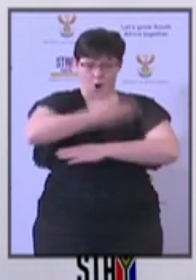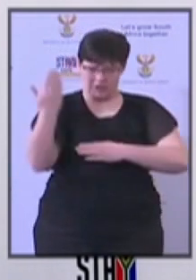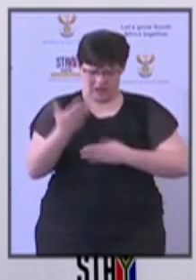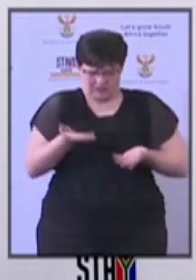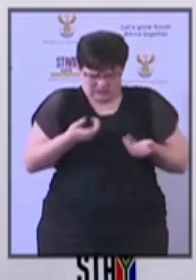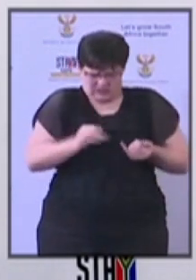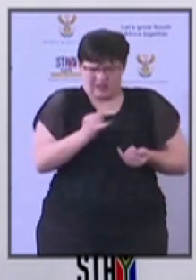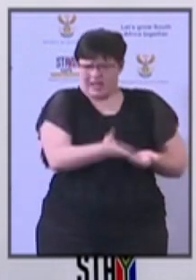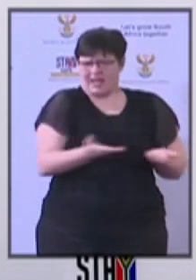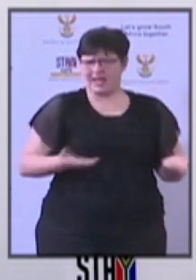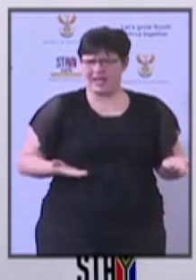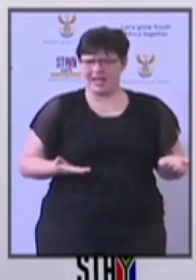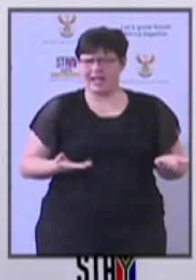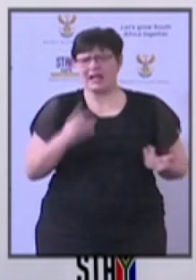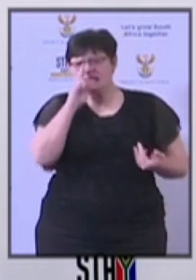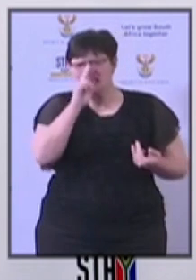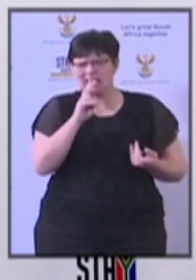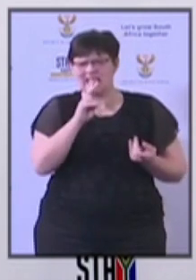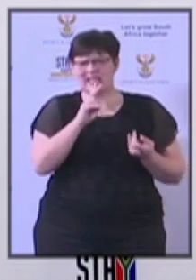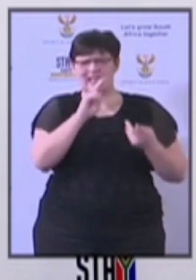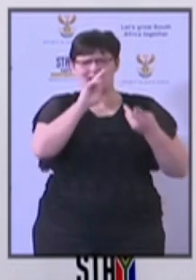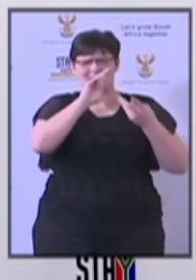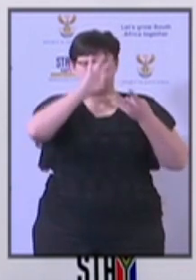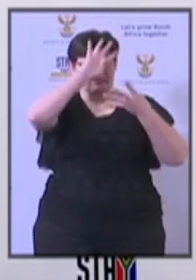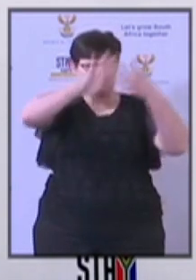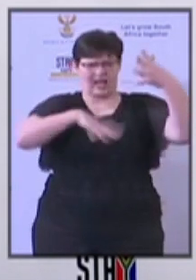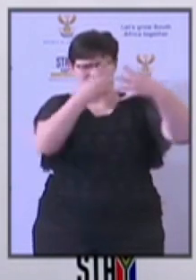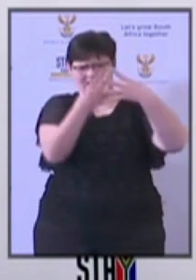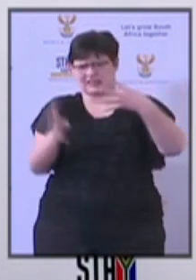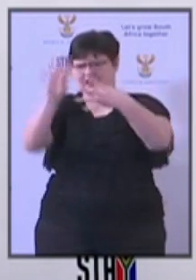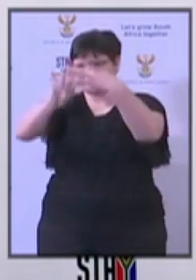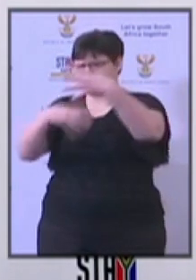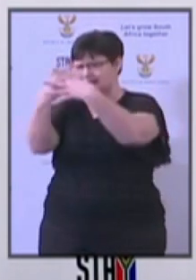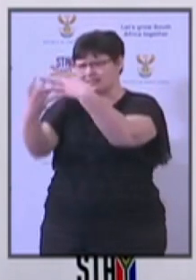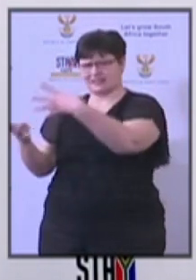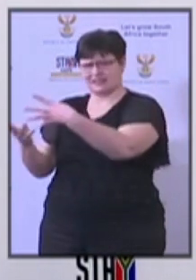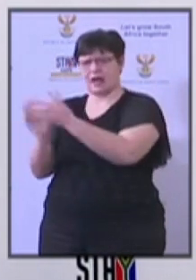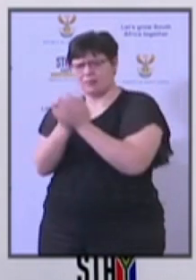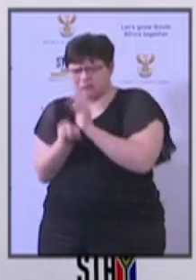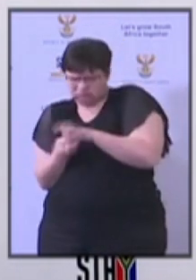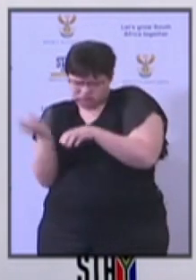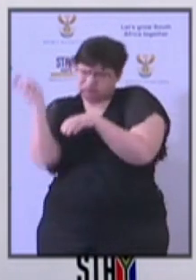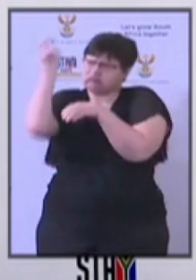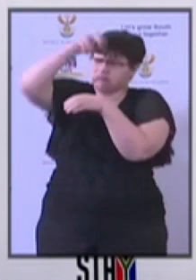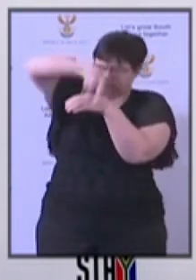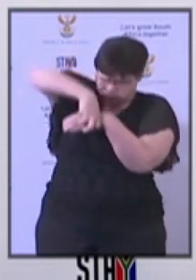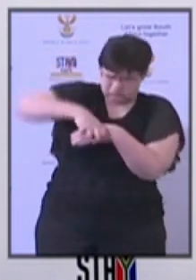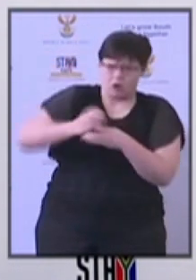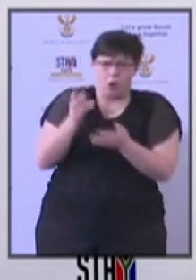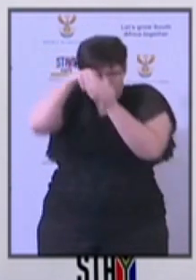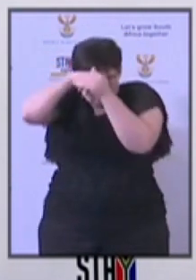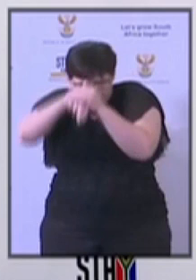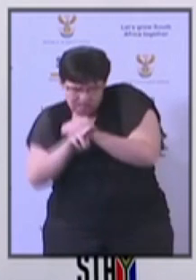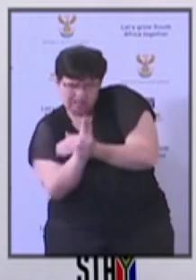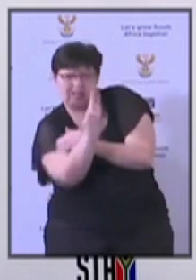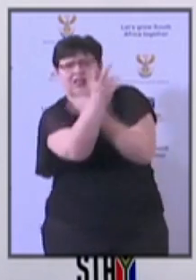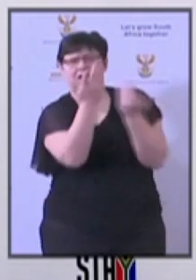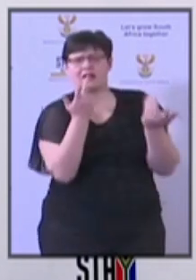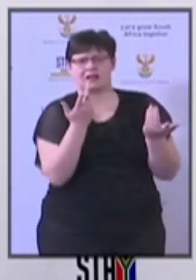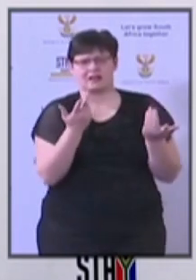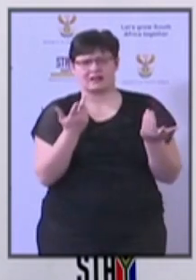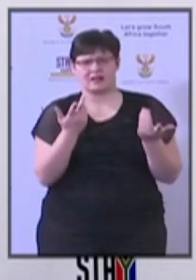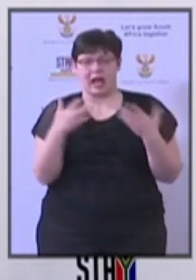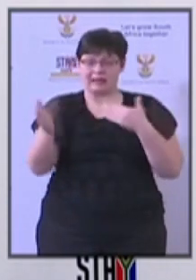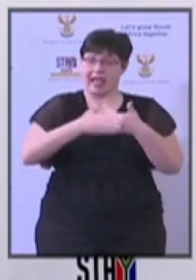Even where there's a fence, you have seen people skipping through the fences and coming to South Africa. So they cross through the borderline, not through the